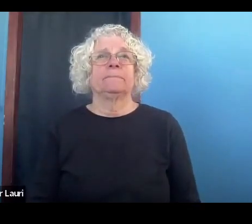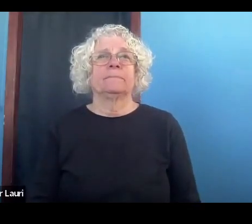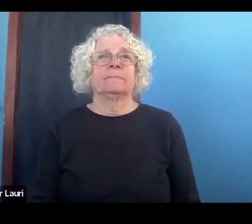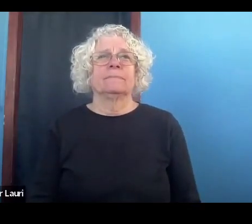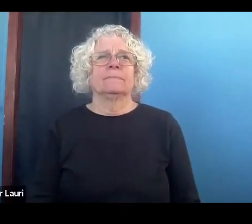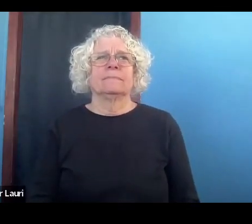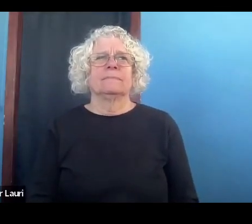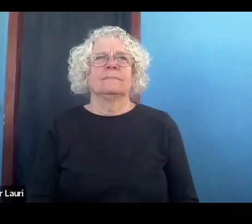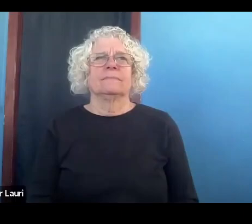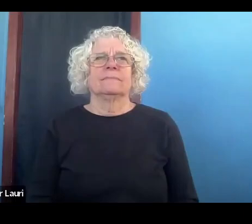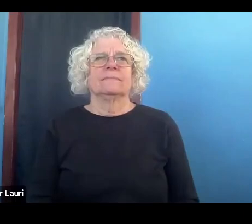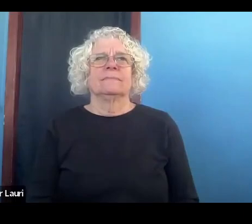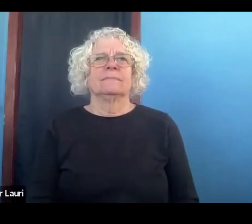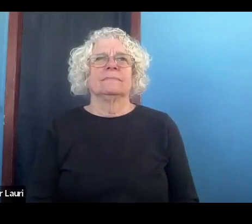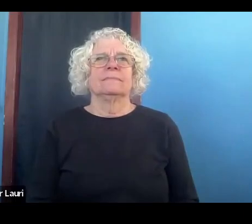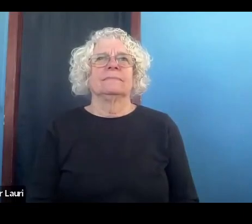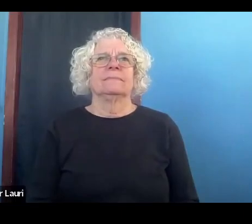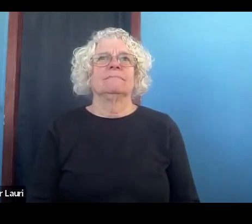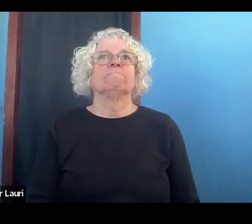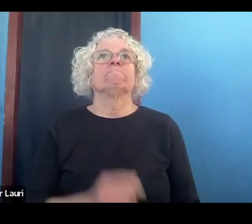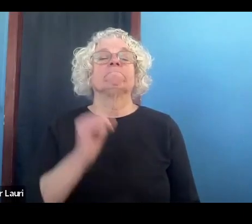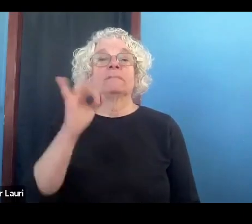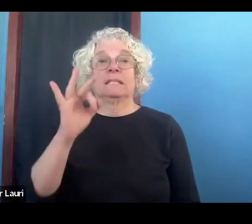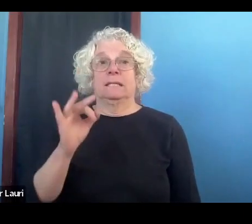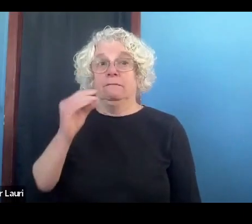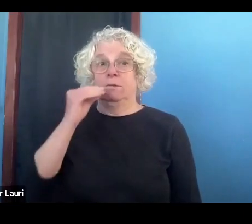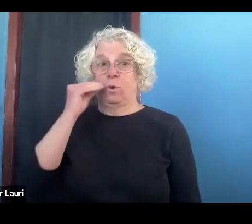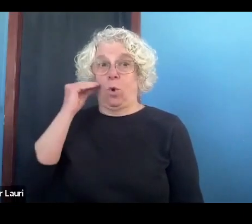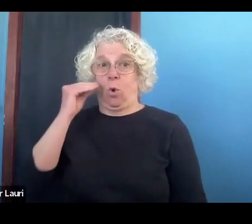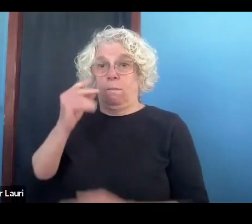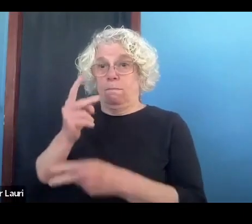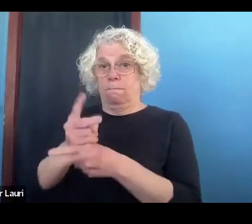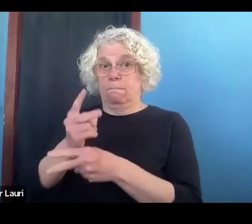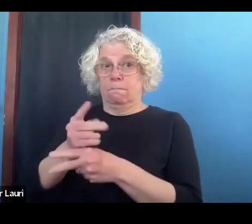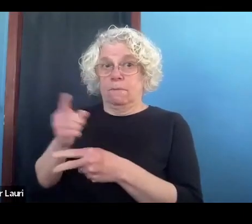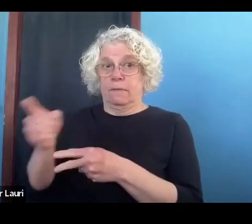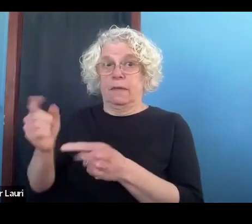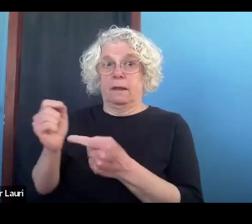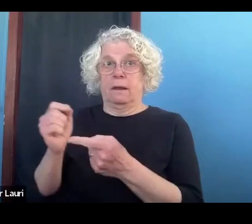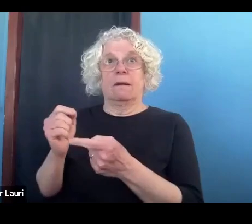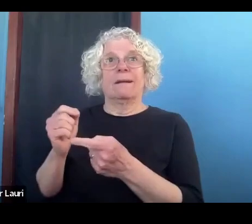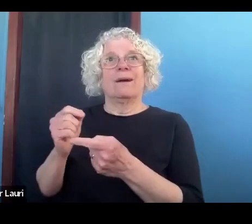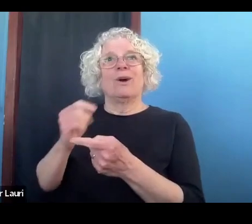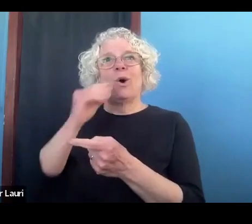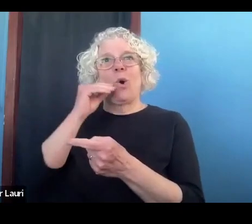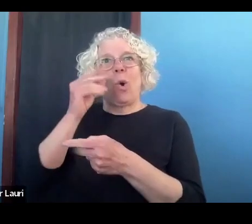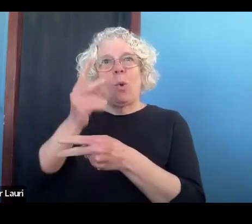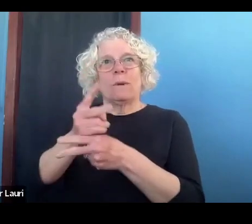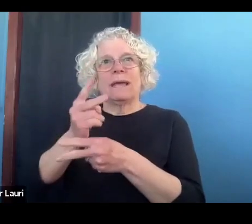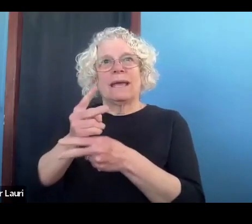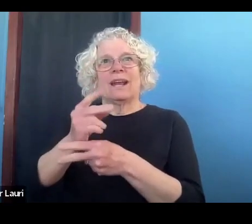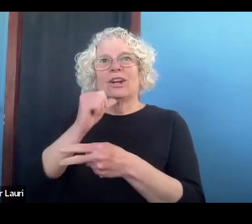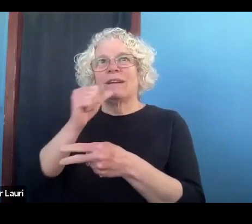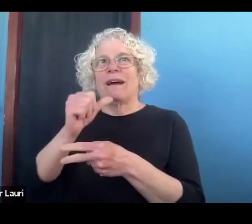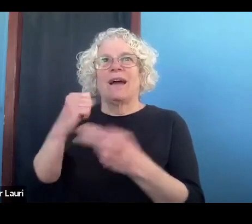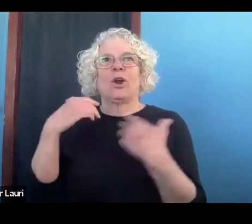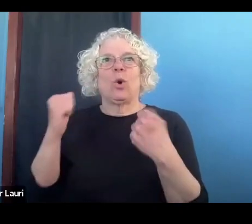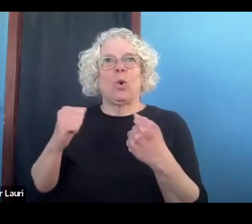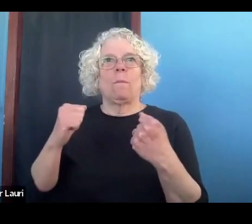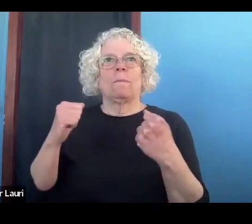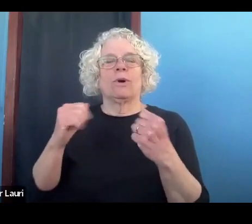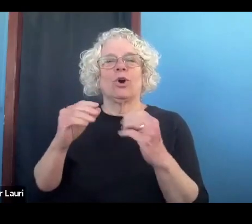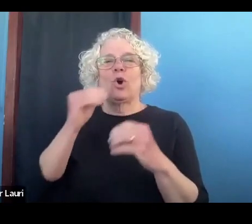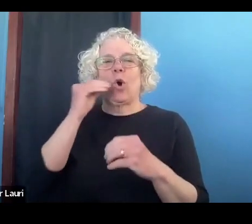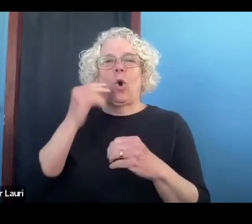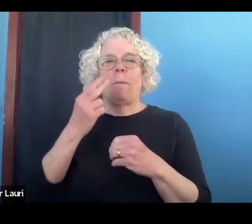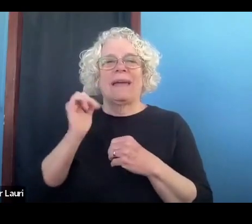please. Care at home. Home care versus home health. With home care, it is